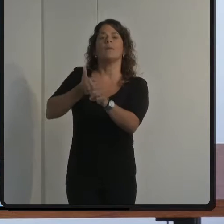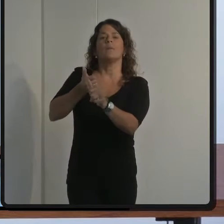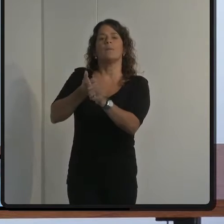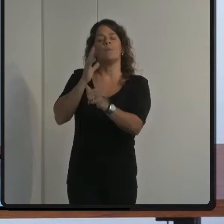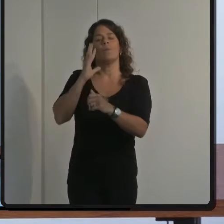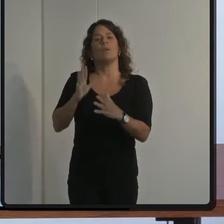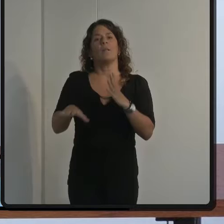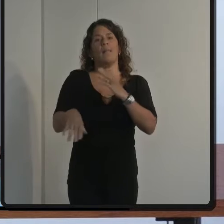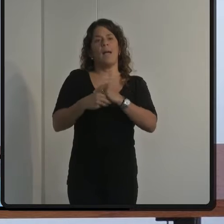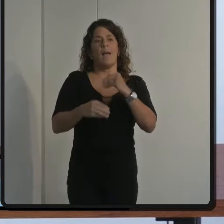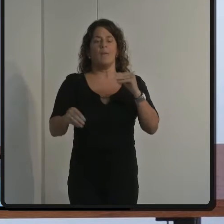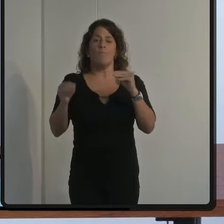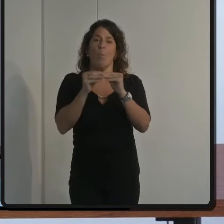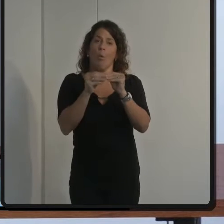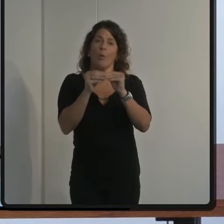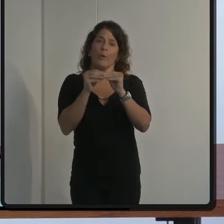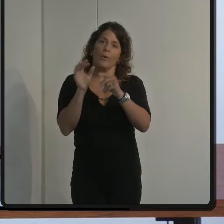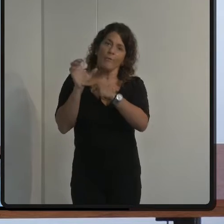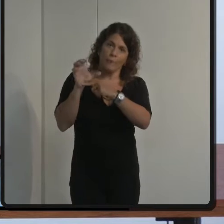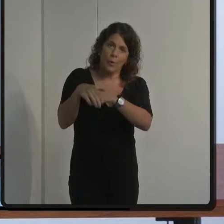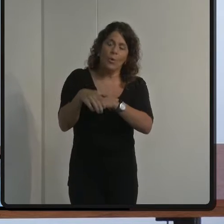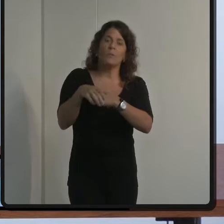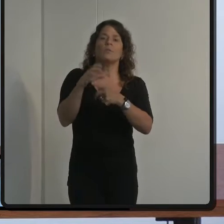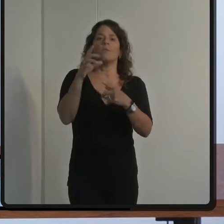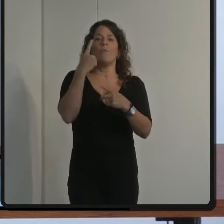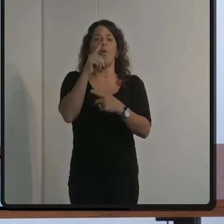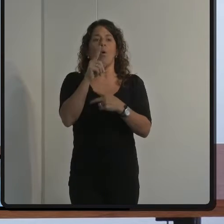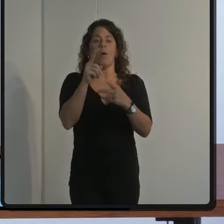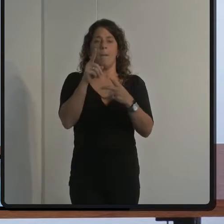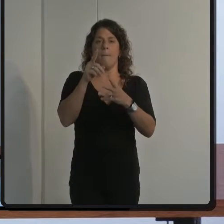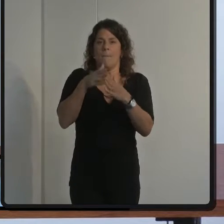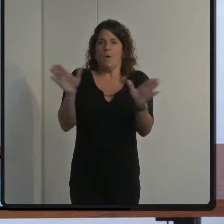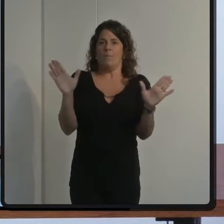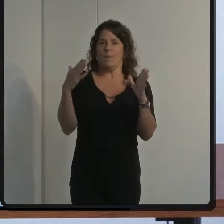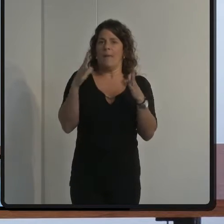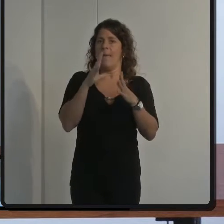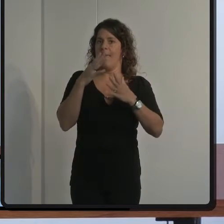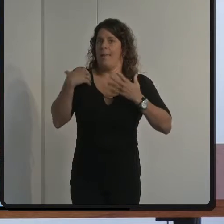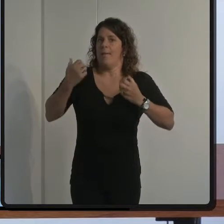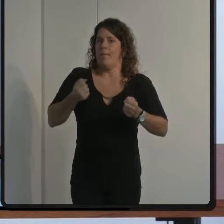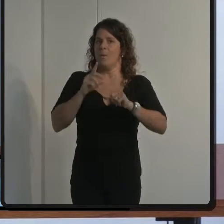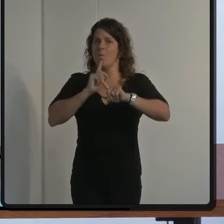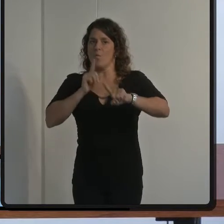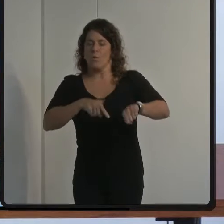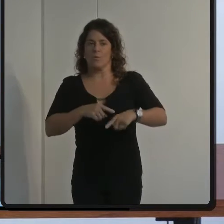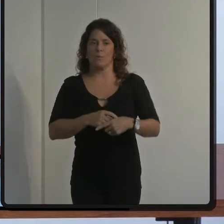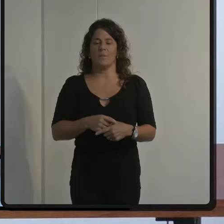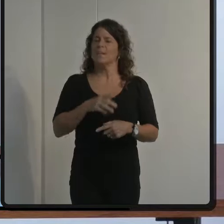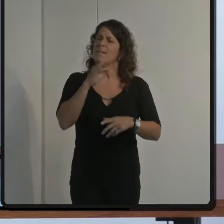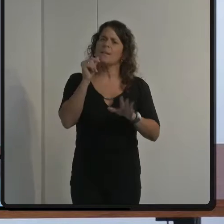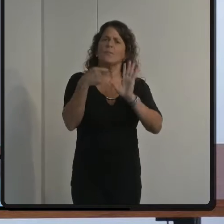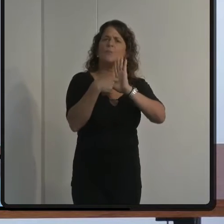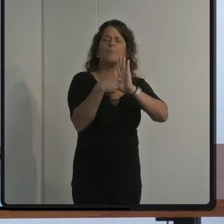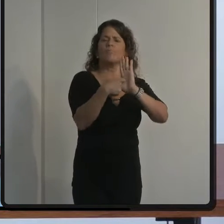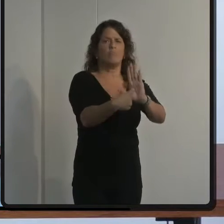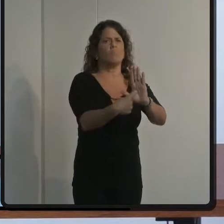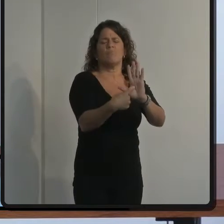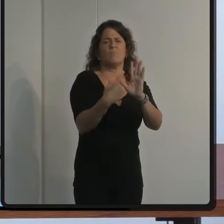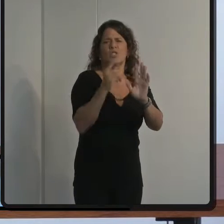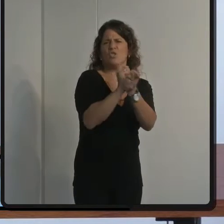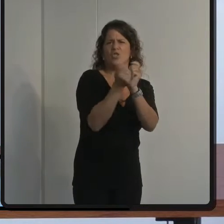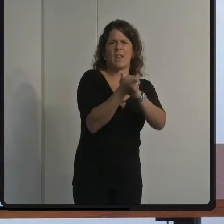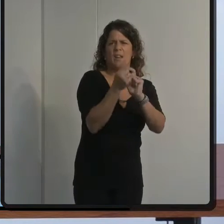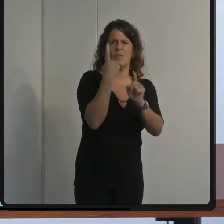additional administrative enforcement tools to enforce public health orders. This does not represent a change in the enforcement approach the county